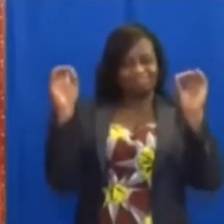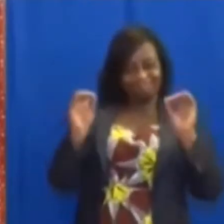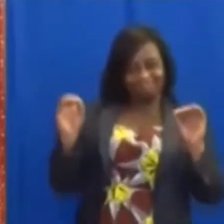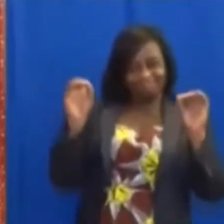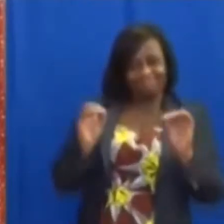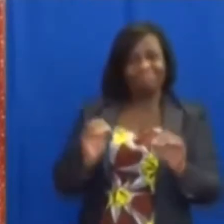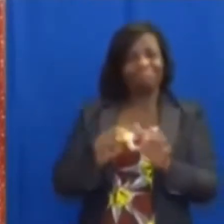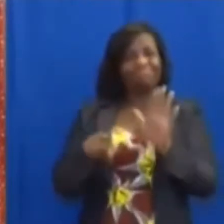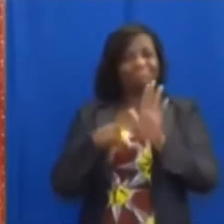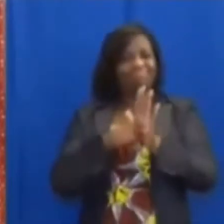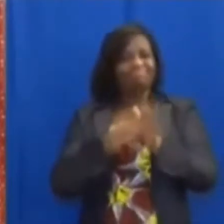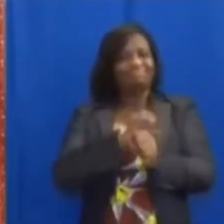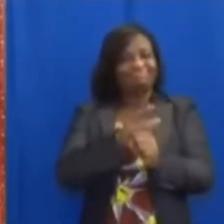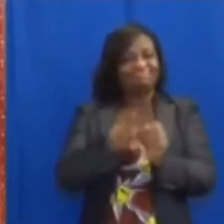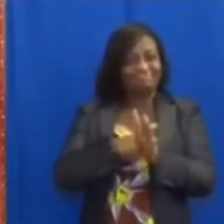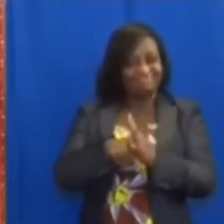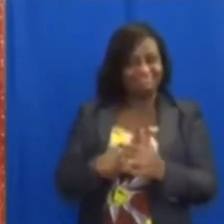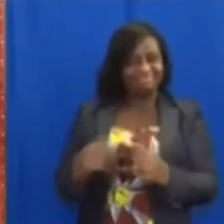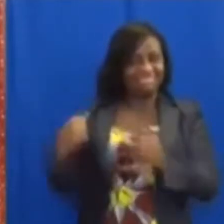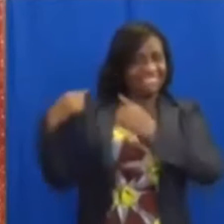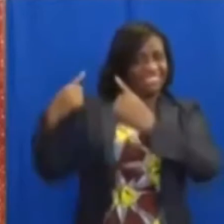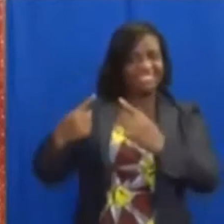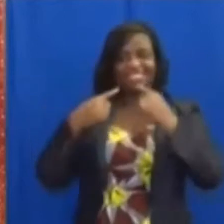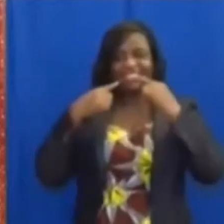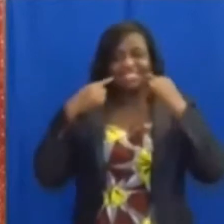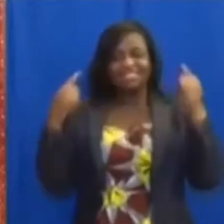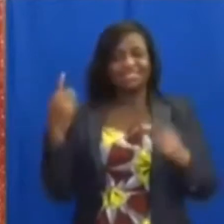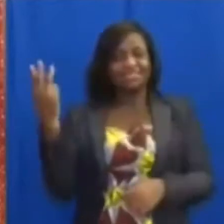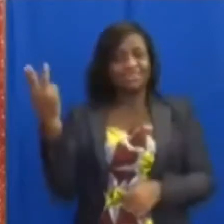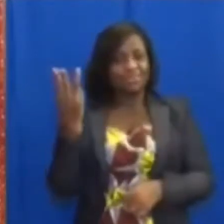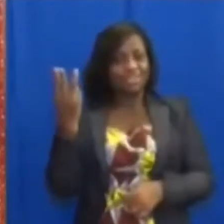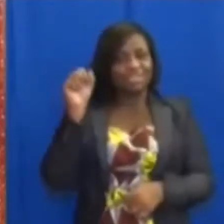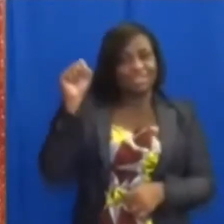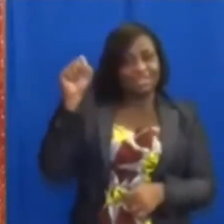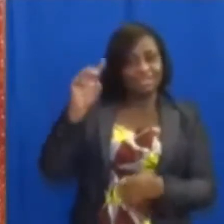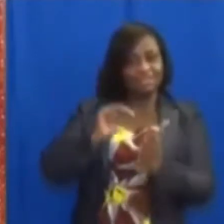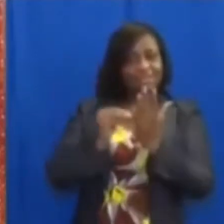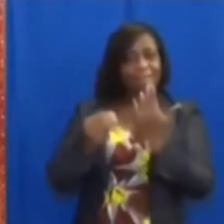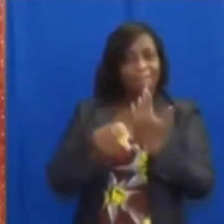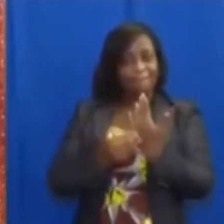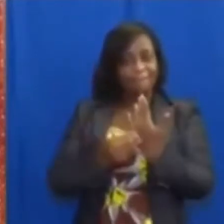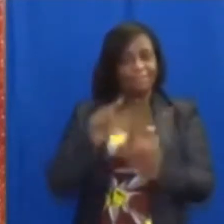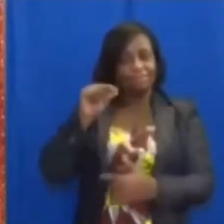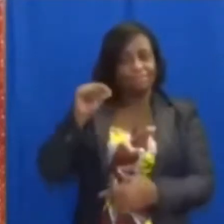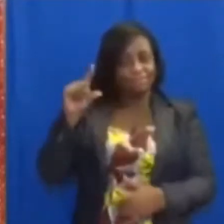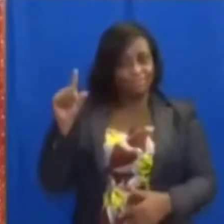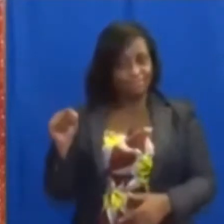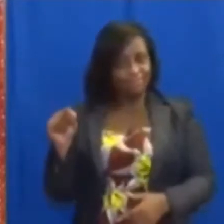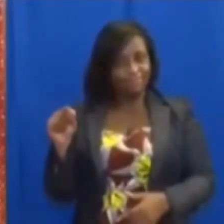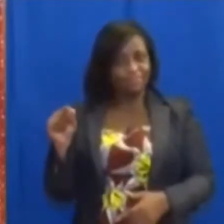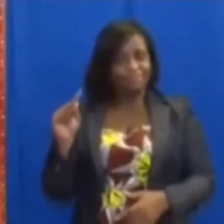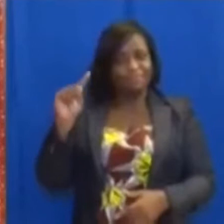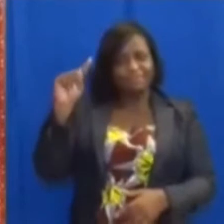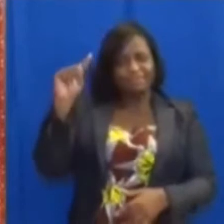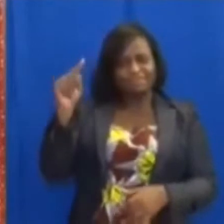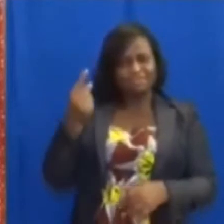zero active cases. Since the announcement on Wednesday, 11th March 2020,